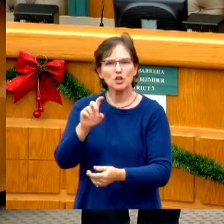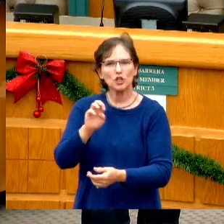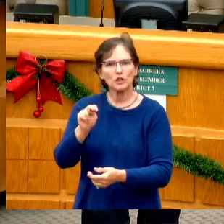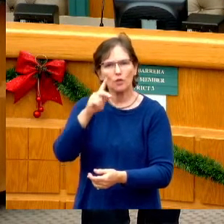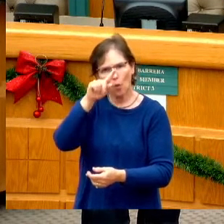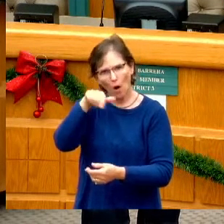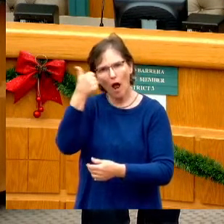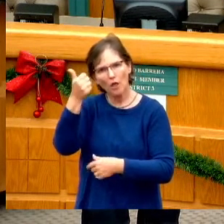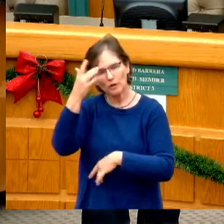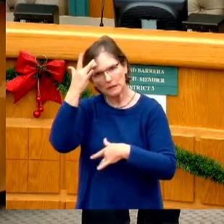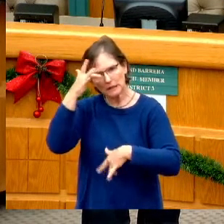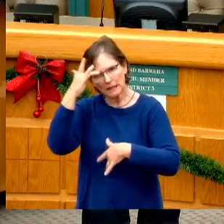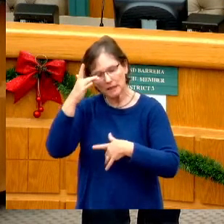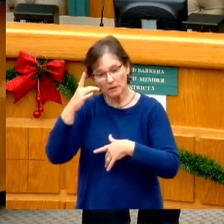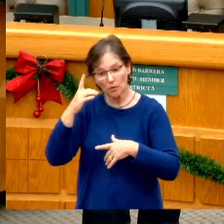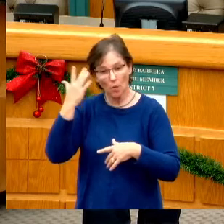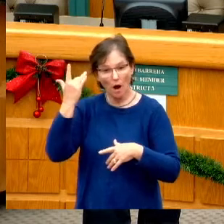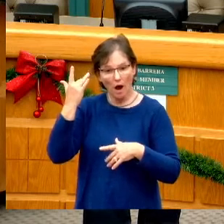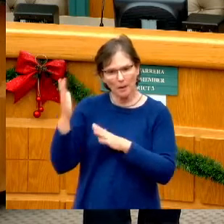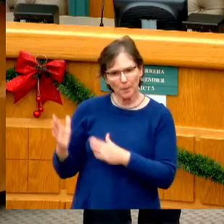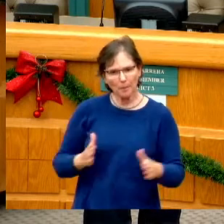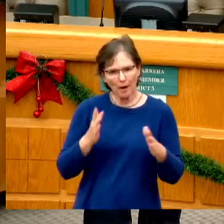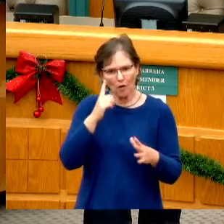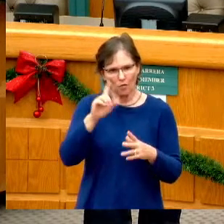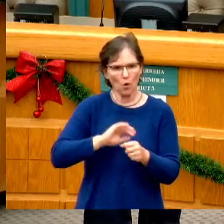does the county expect to start up again?